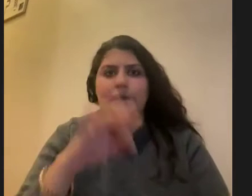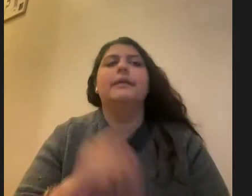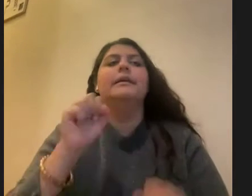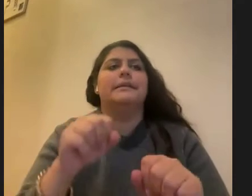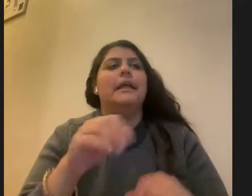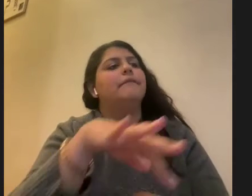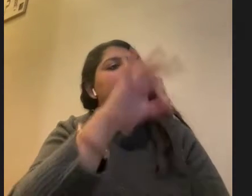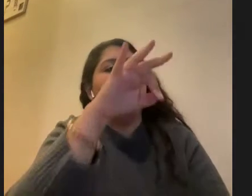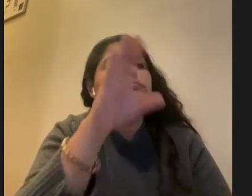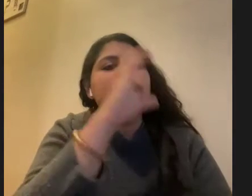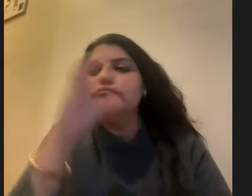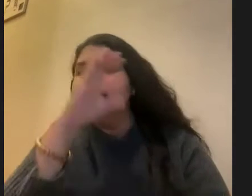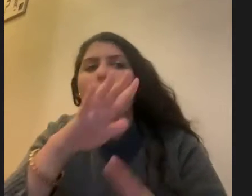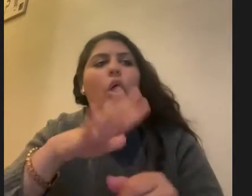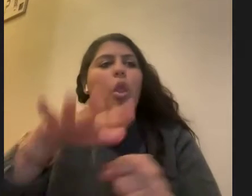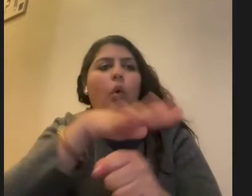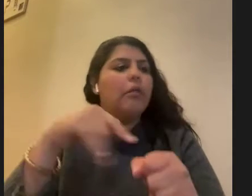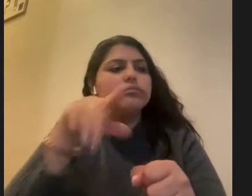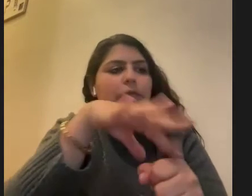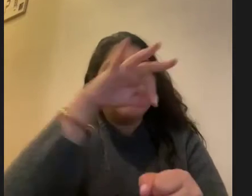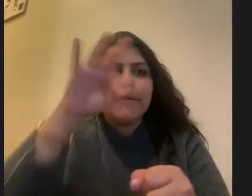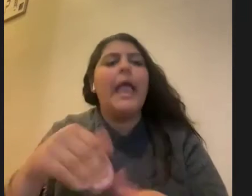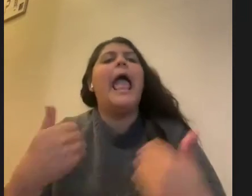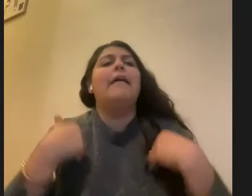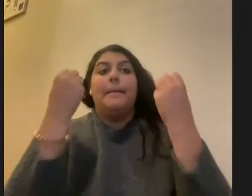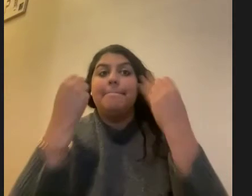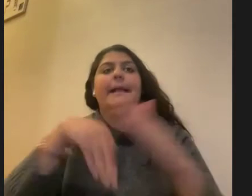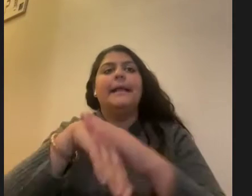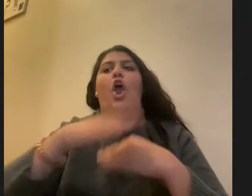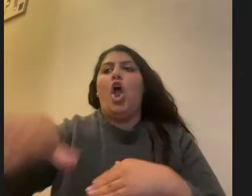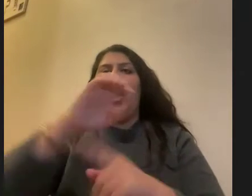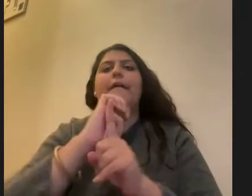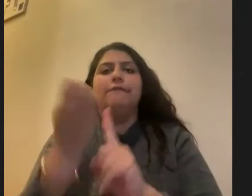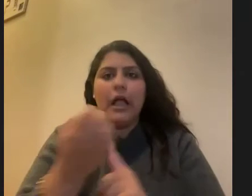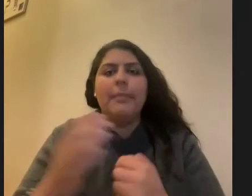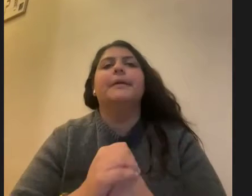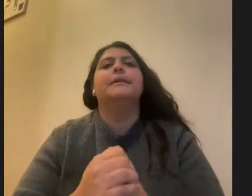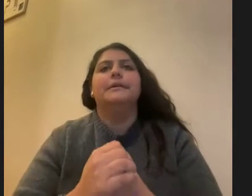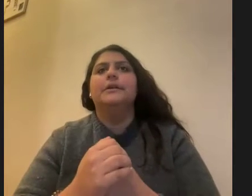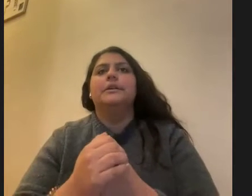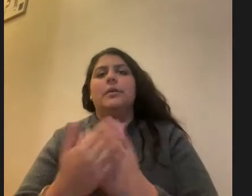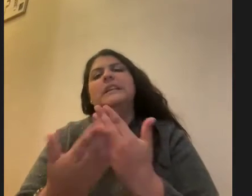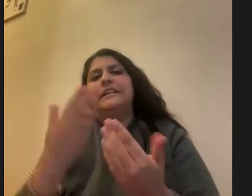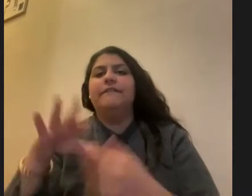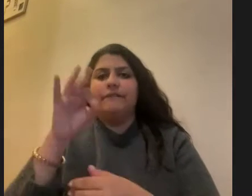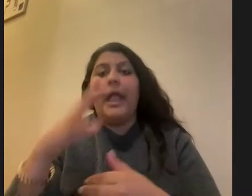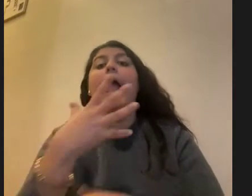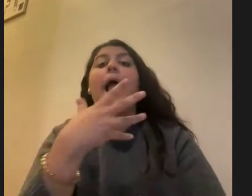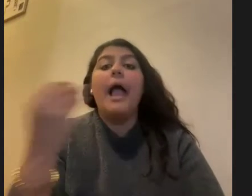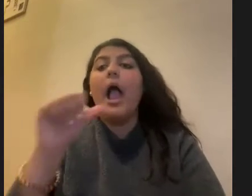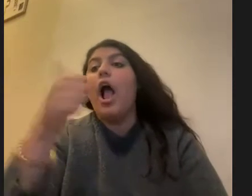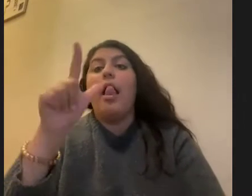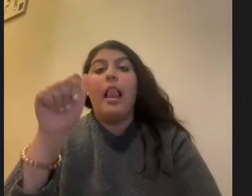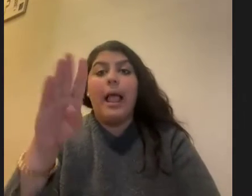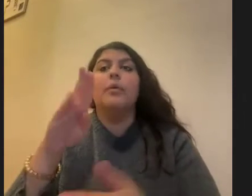locally. We have a lot of them in our native environment, so they're really easy to come by. A lot of other labs use a